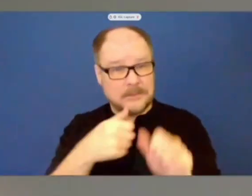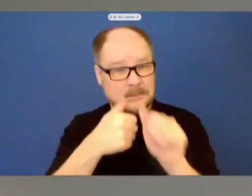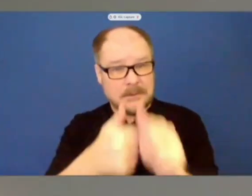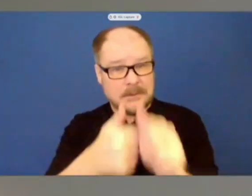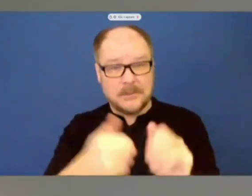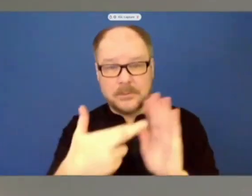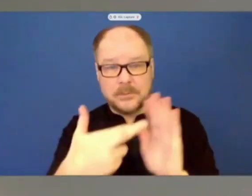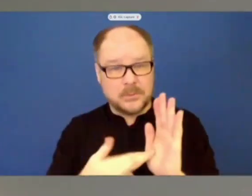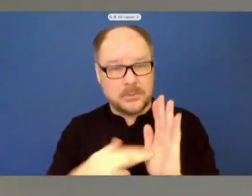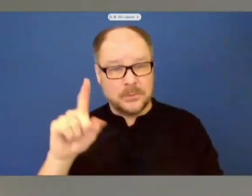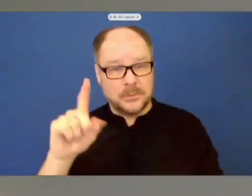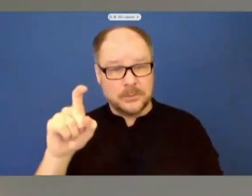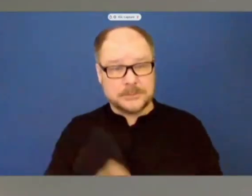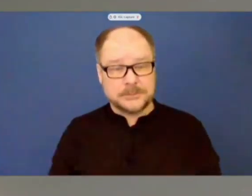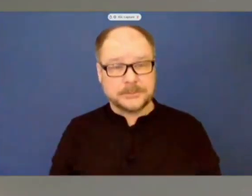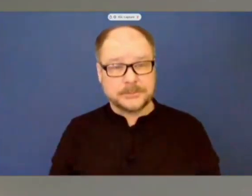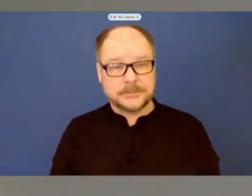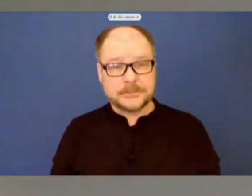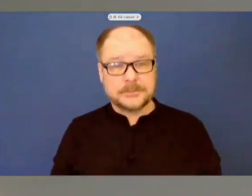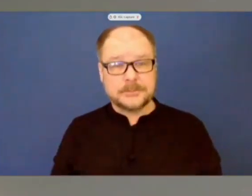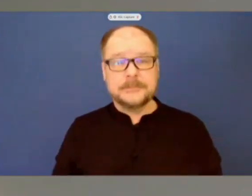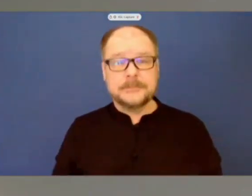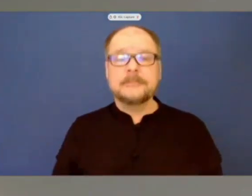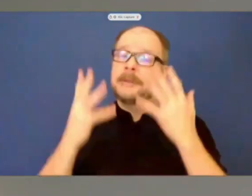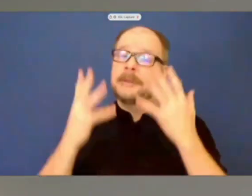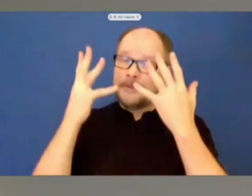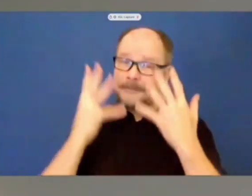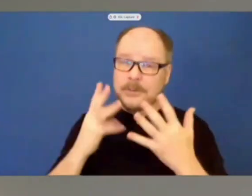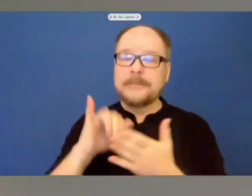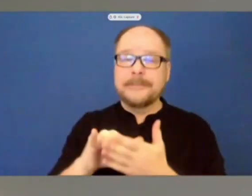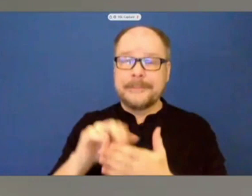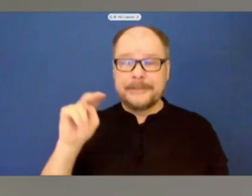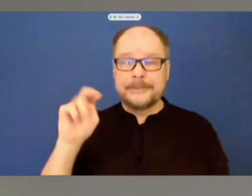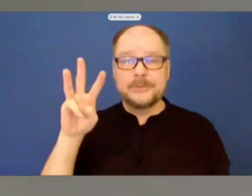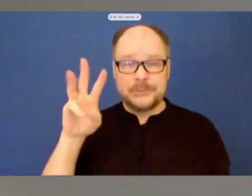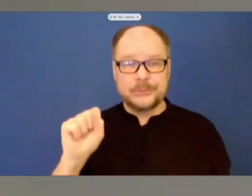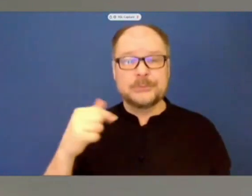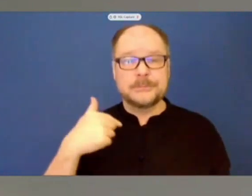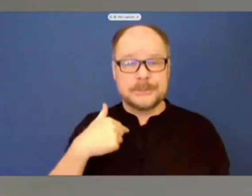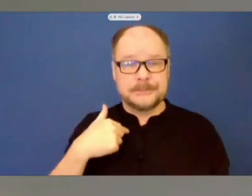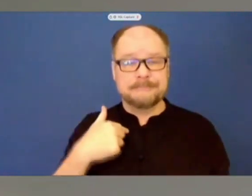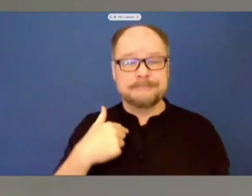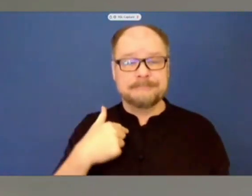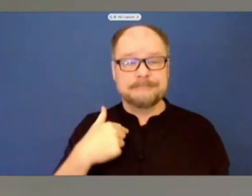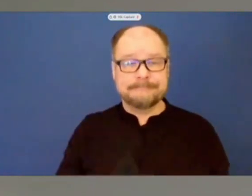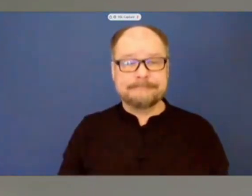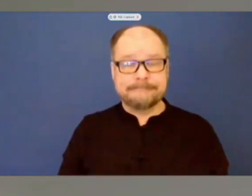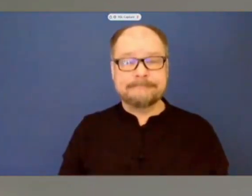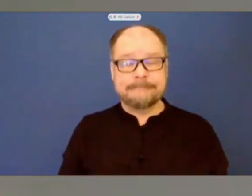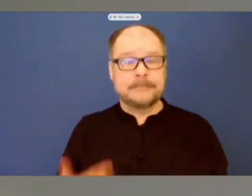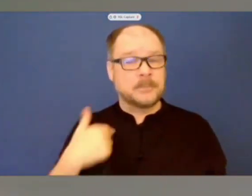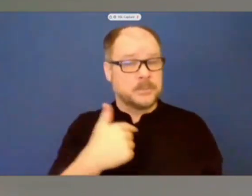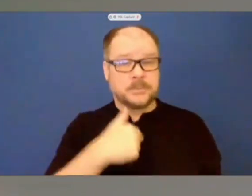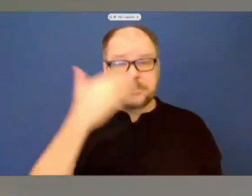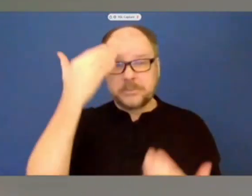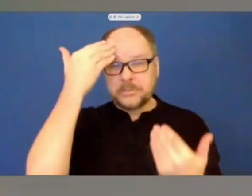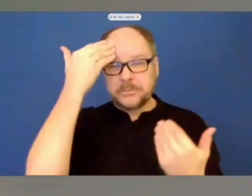Well, unfortunately, that's news to me. We have not been contacted by them about this event,